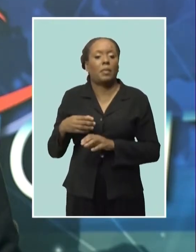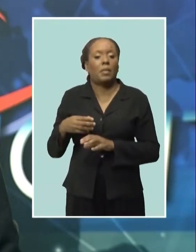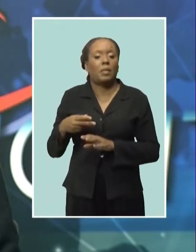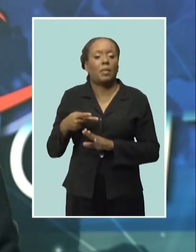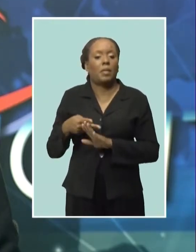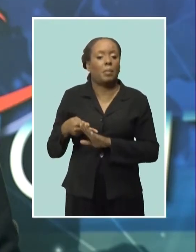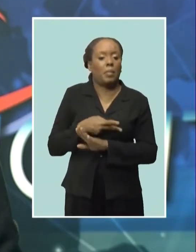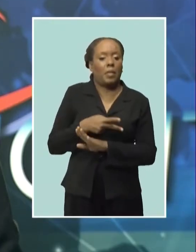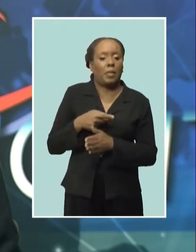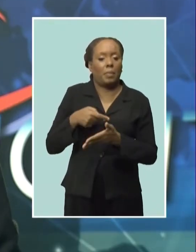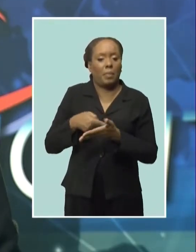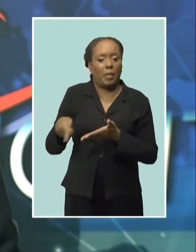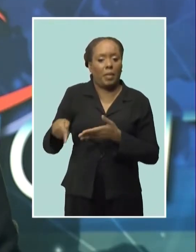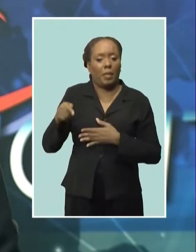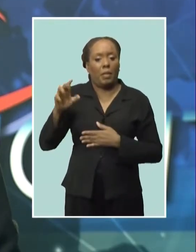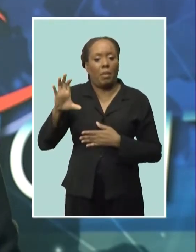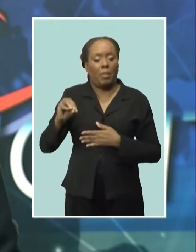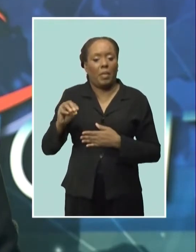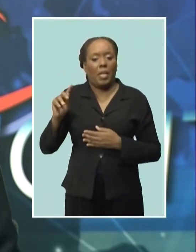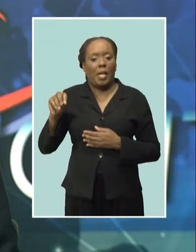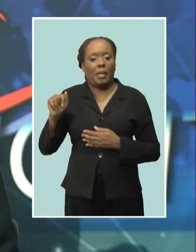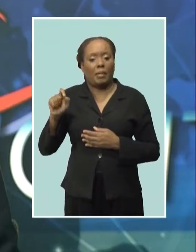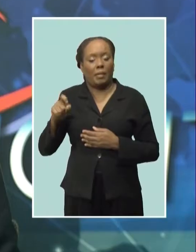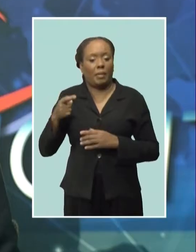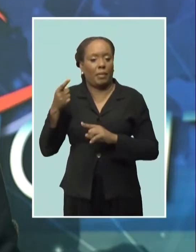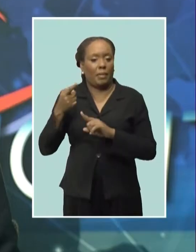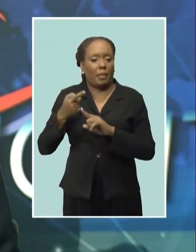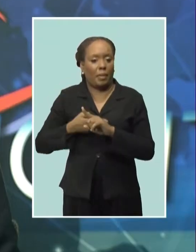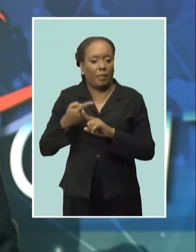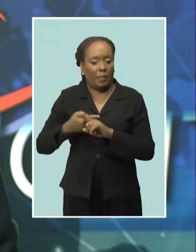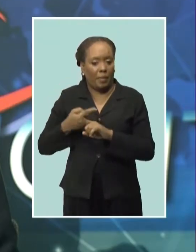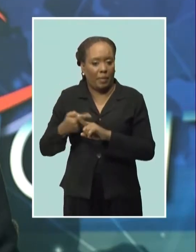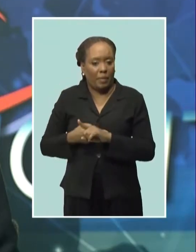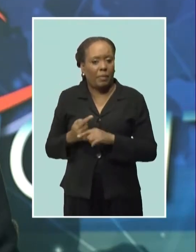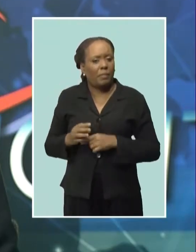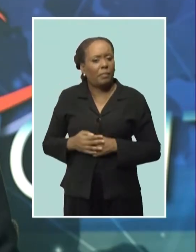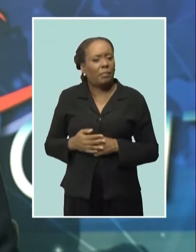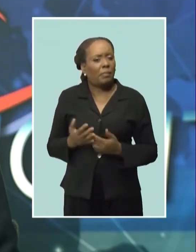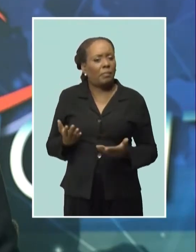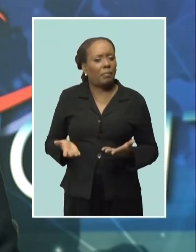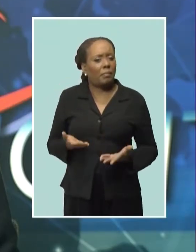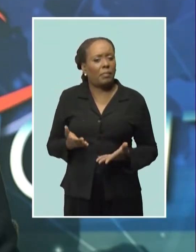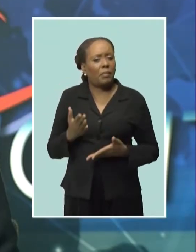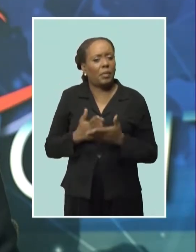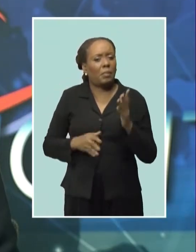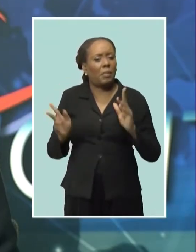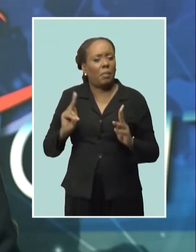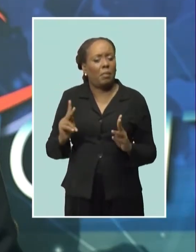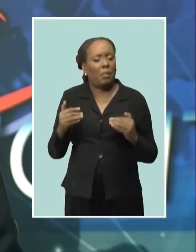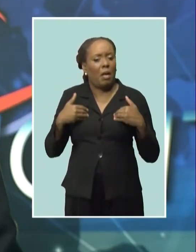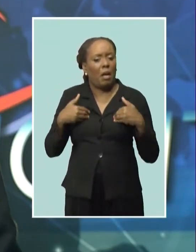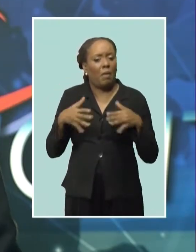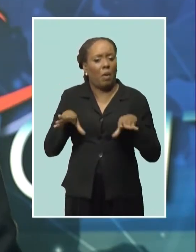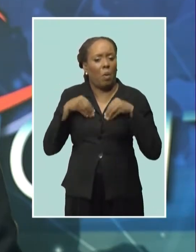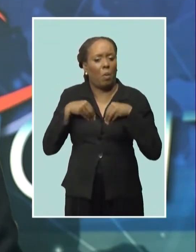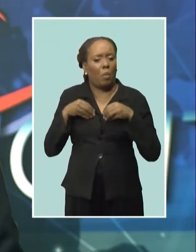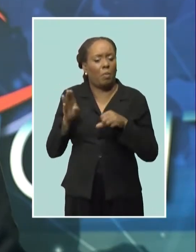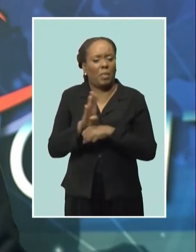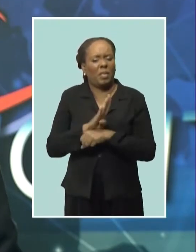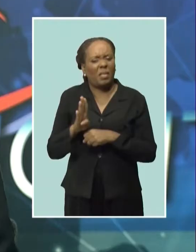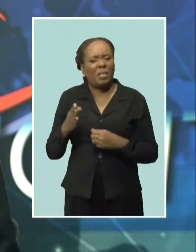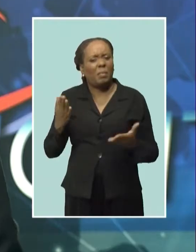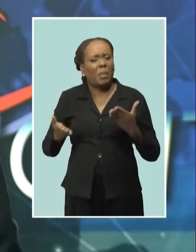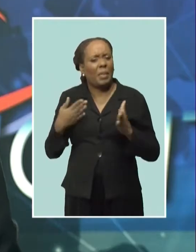monthly basis. Senator Watson is particularly concerned about the impact this will have on self-employed people and small business